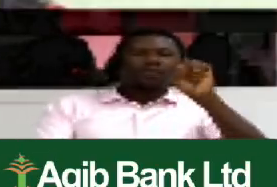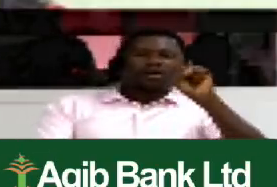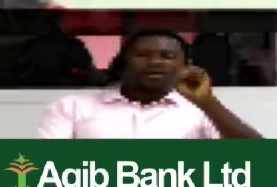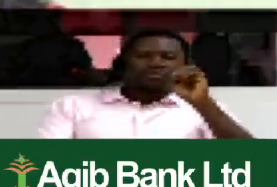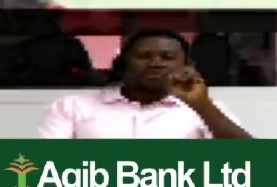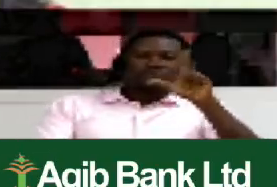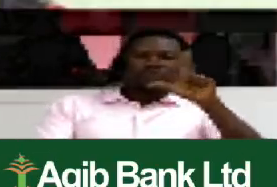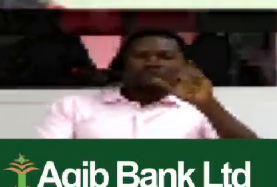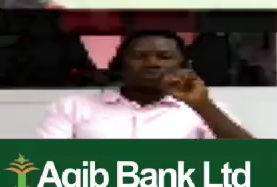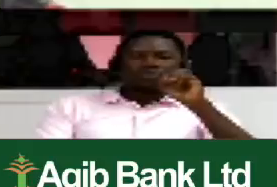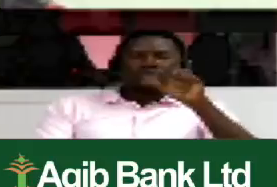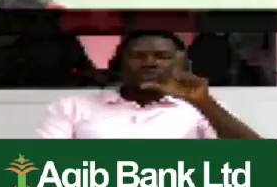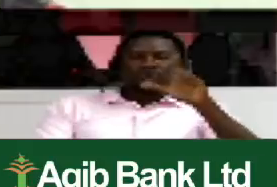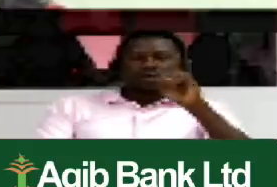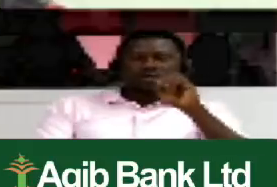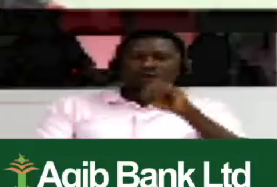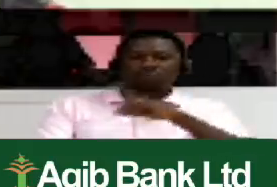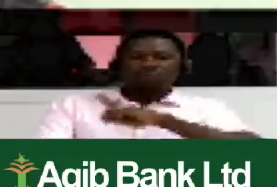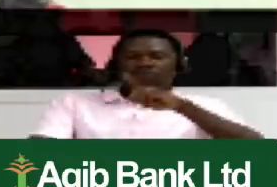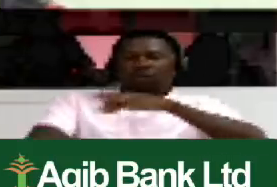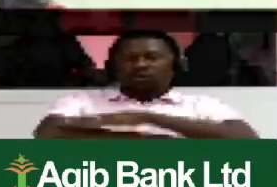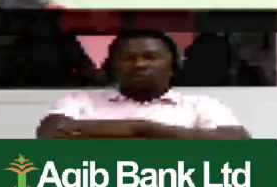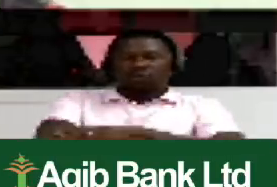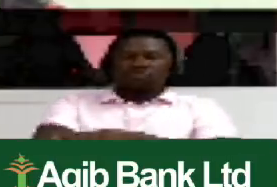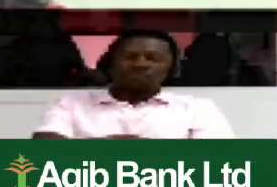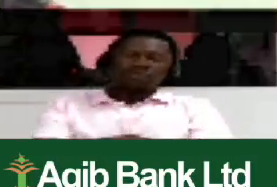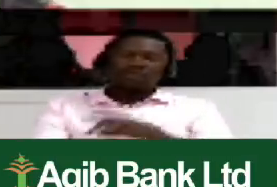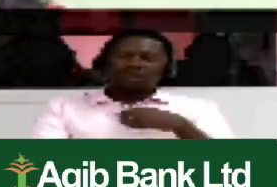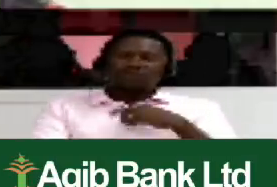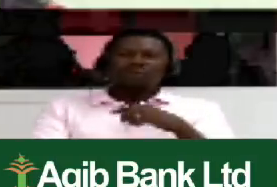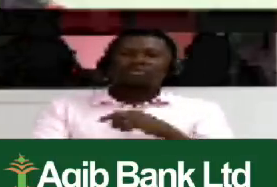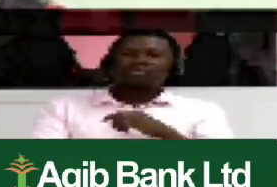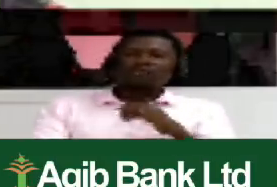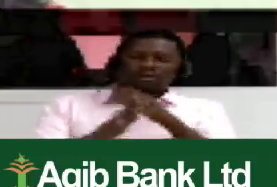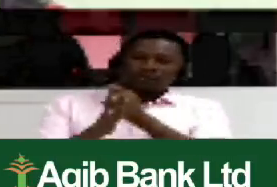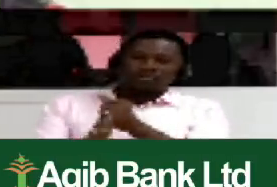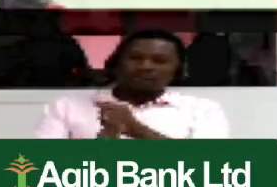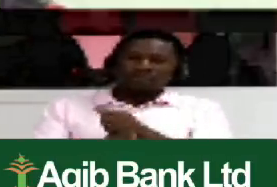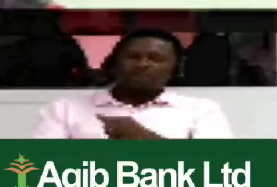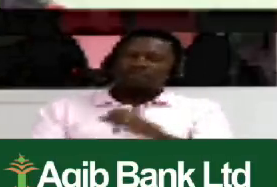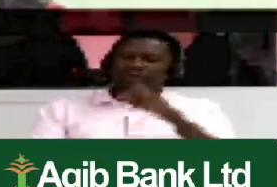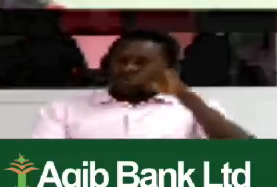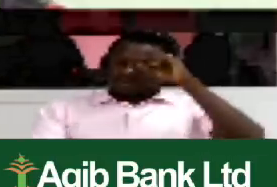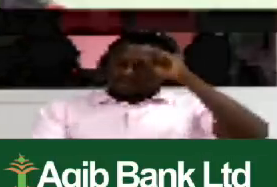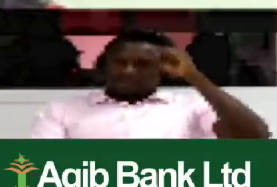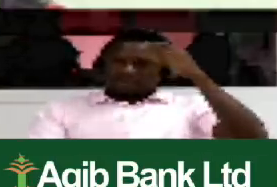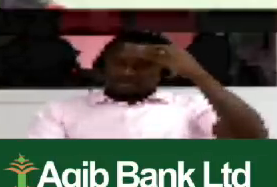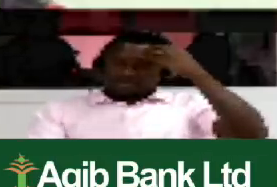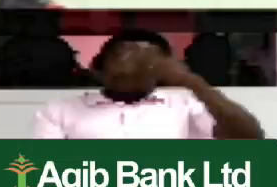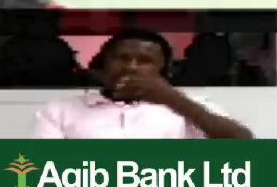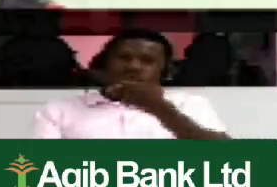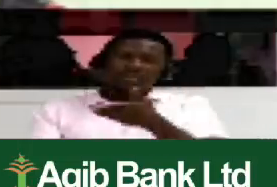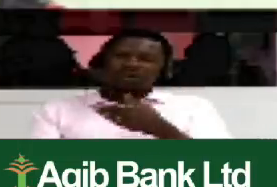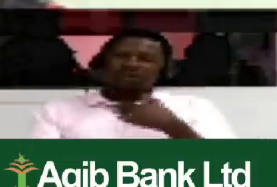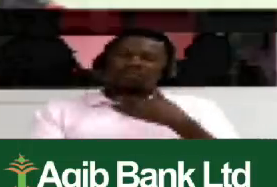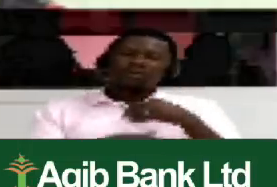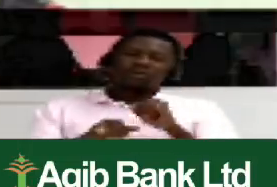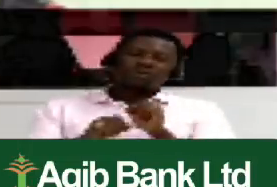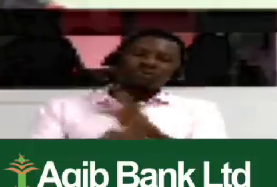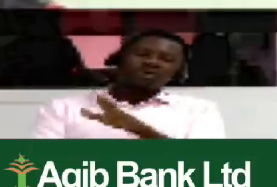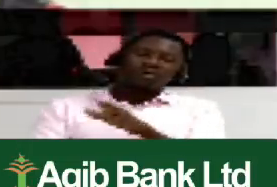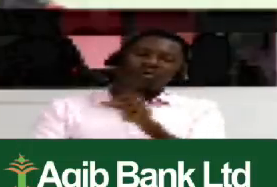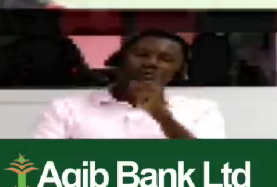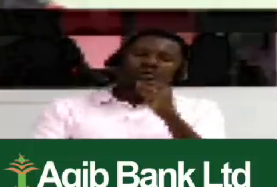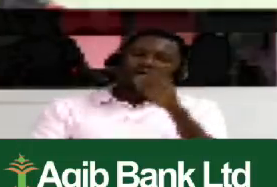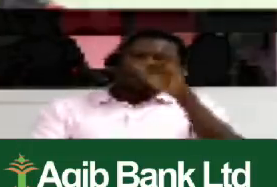school as a basic cycle school as an acting principal. And then I spent one academic year. From there,